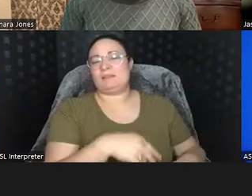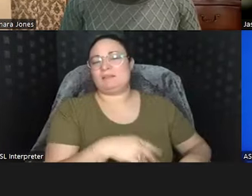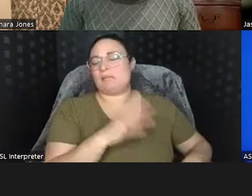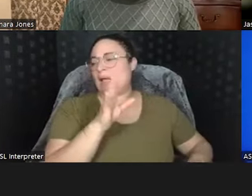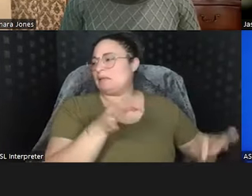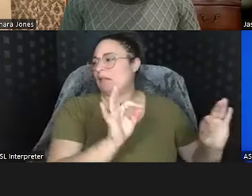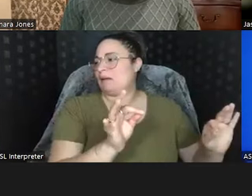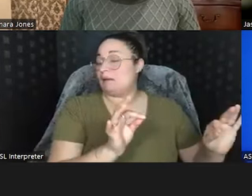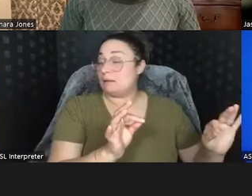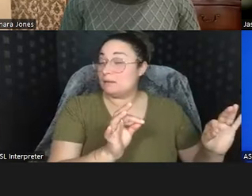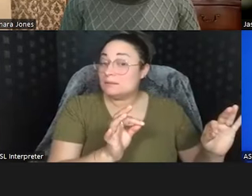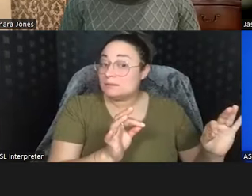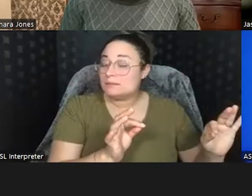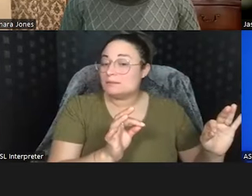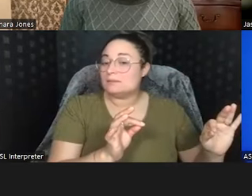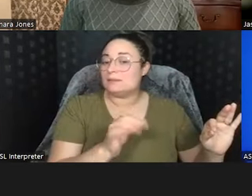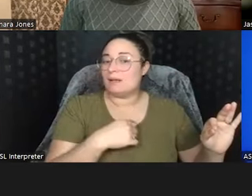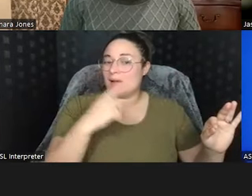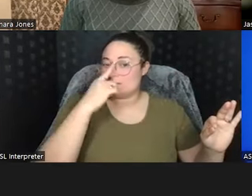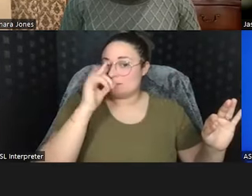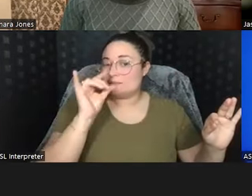And I think that another thing that can be